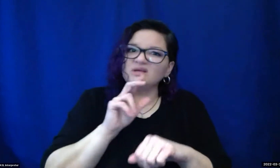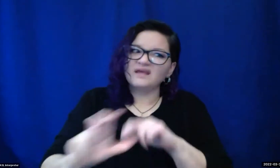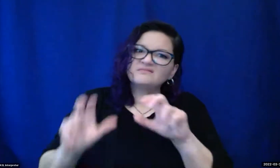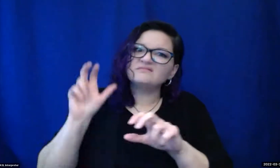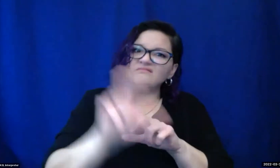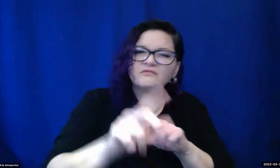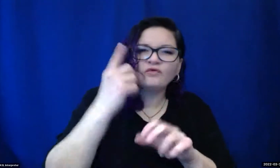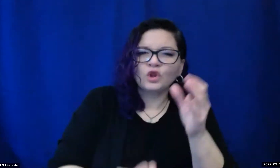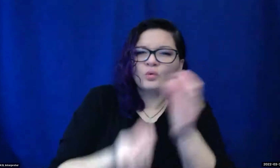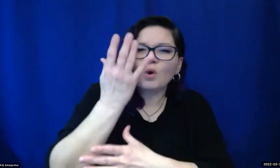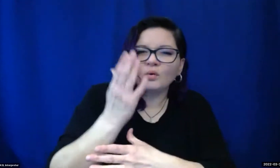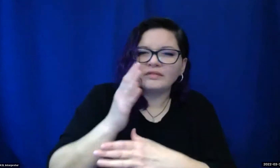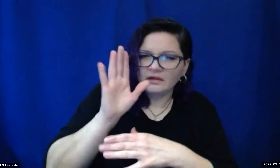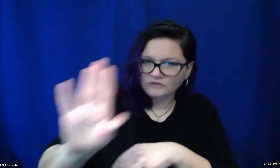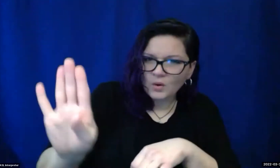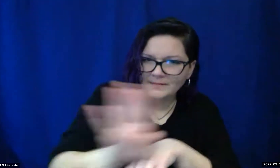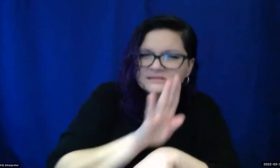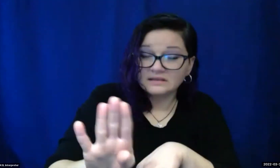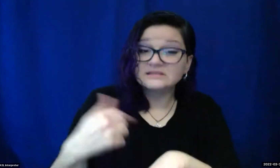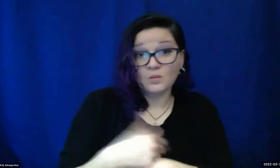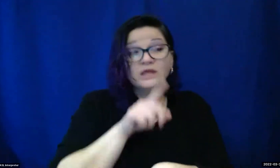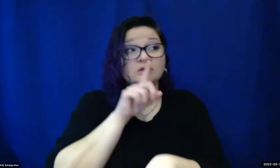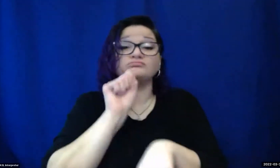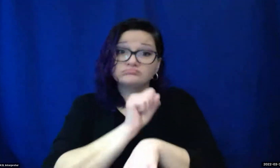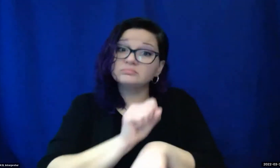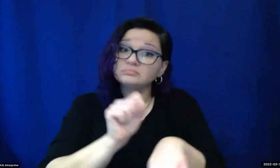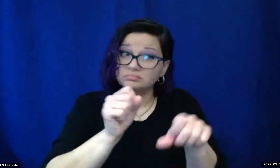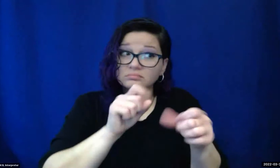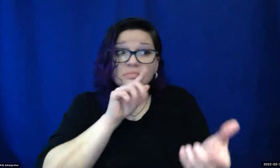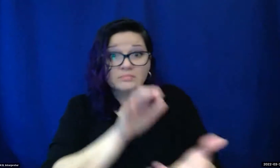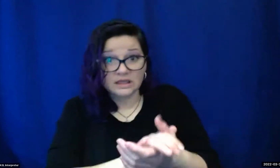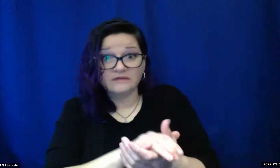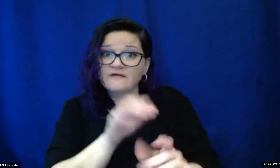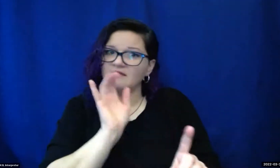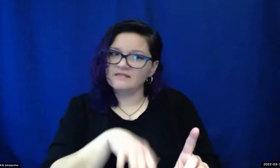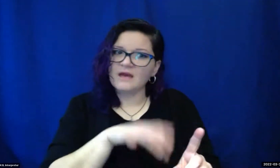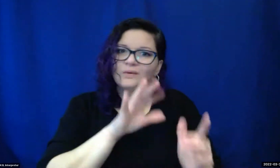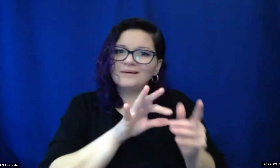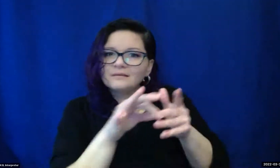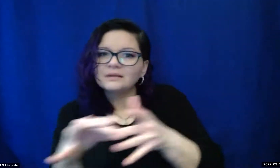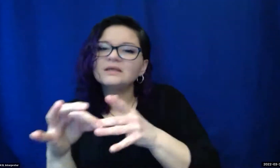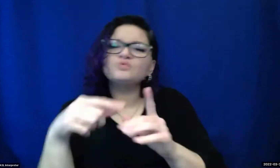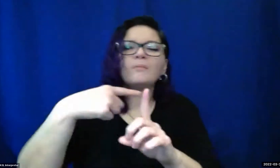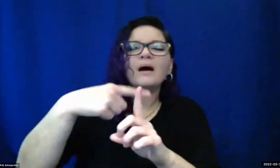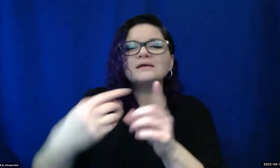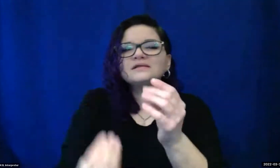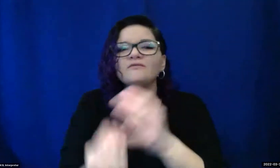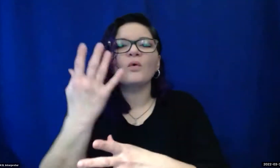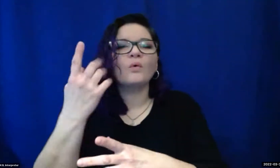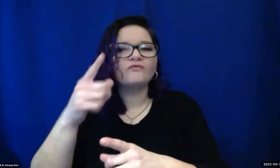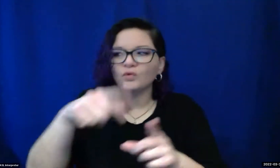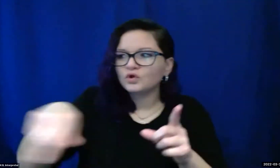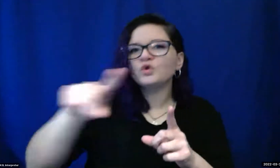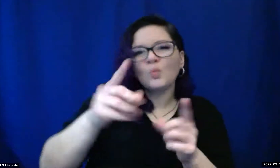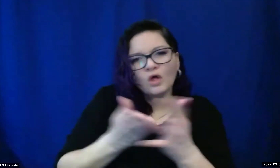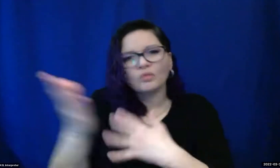your business. And we truly believe that will lead to a lot of positive growth for you all over time.